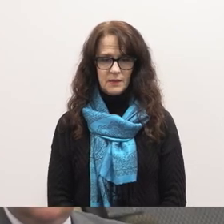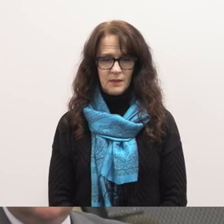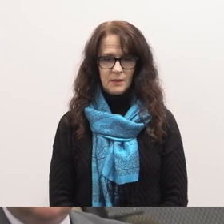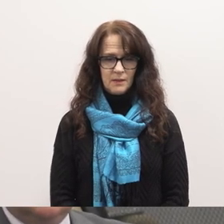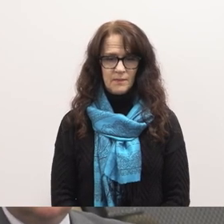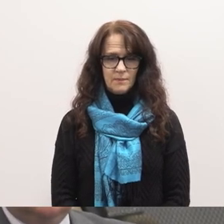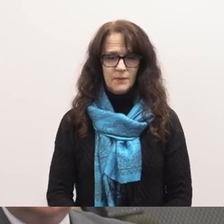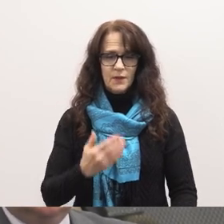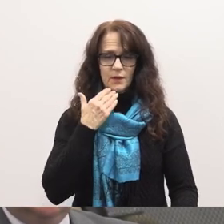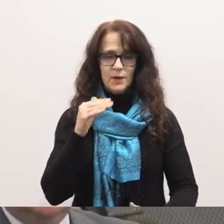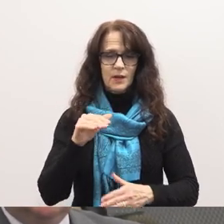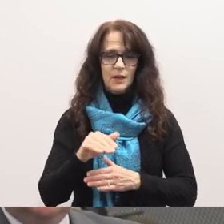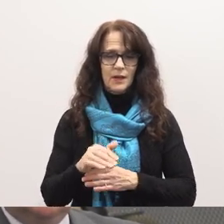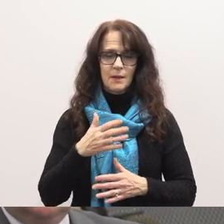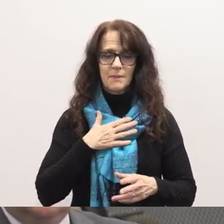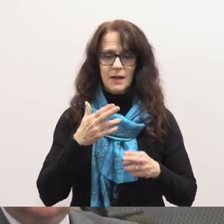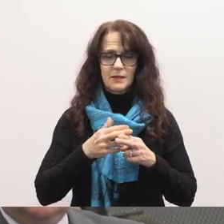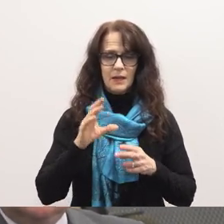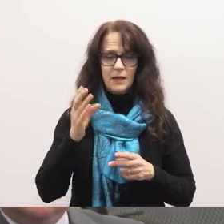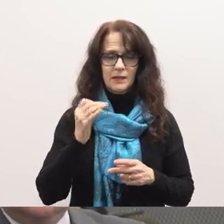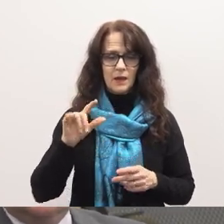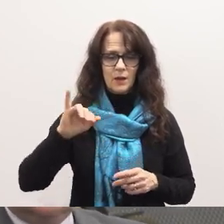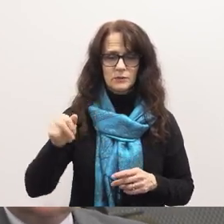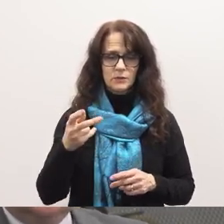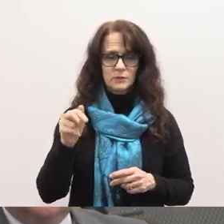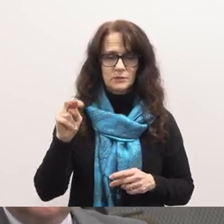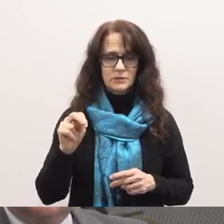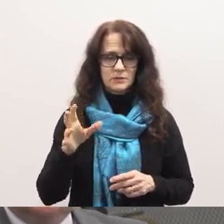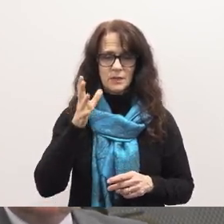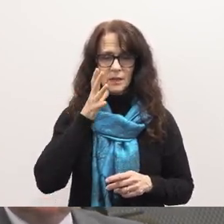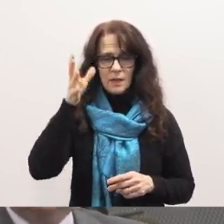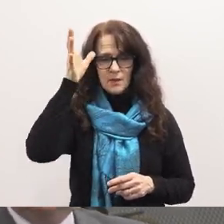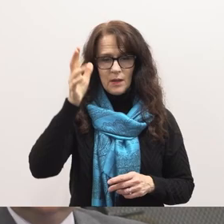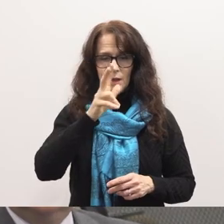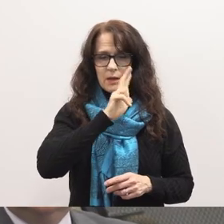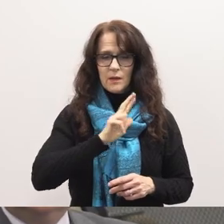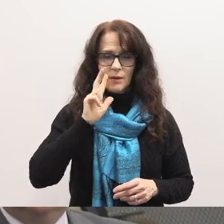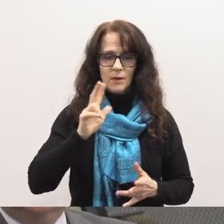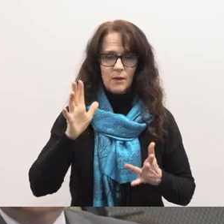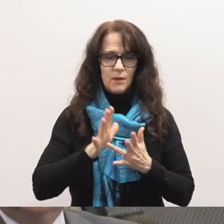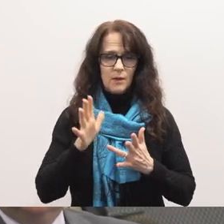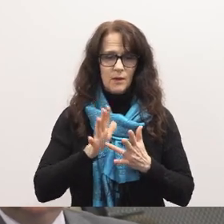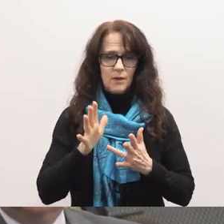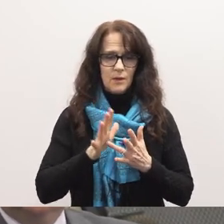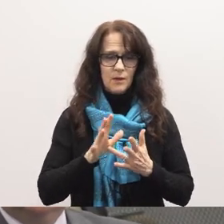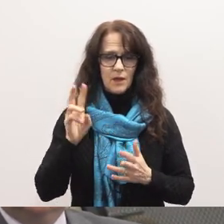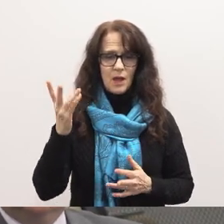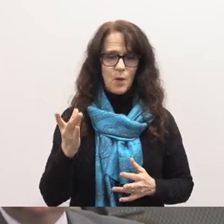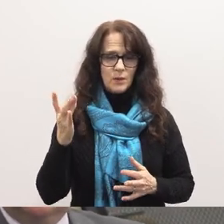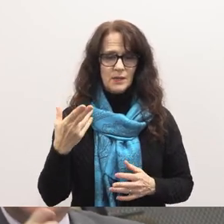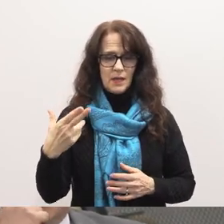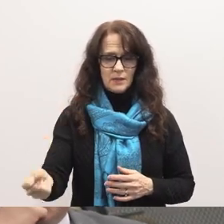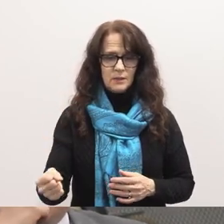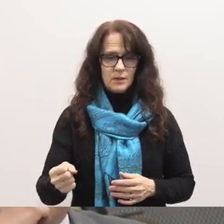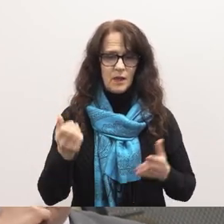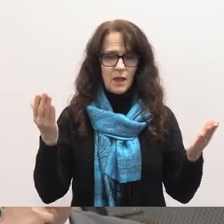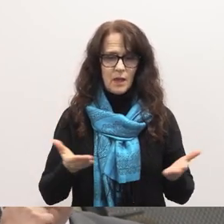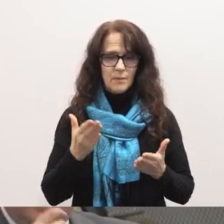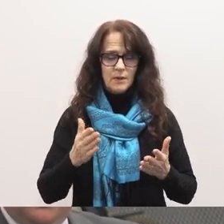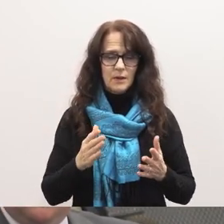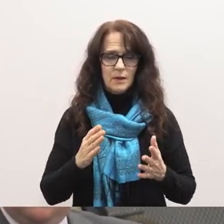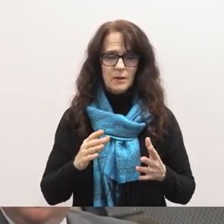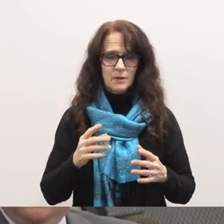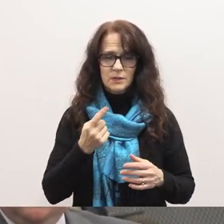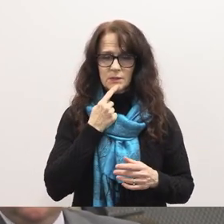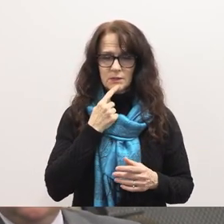Good evening. My name is Carol Jones, and I'm a parent of triplets who are freshmen at Wilson High School. I'm here to raise my concern